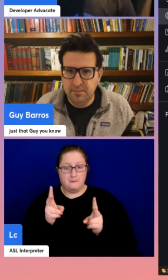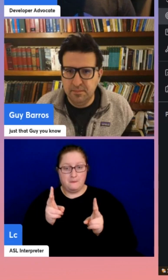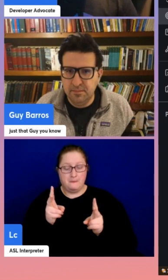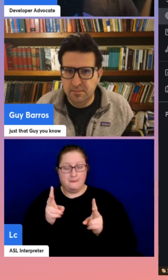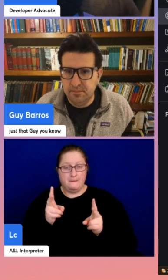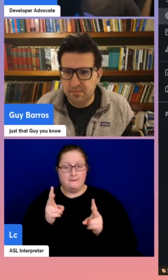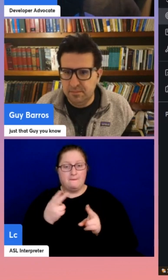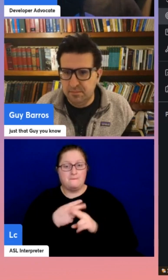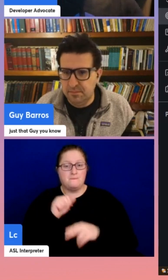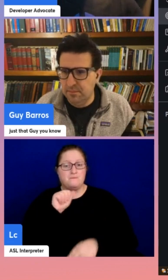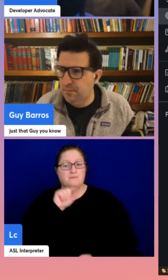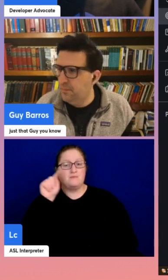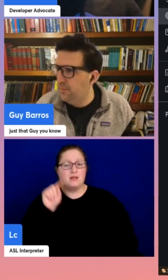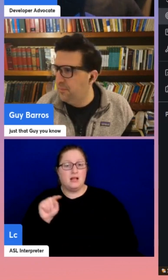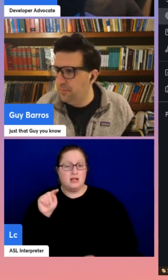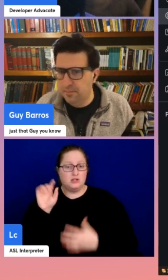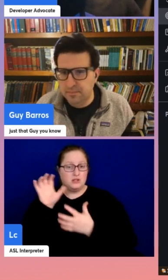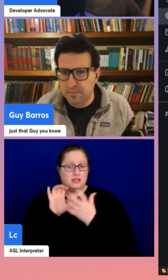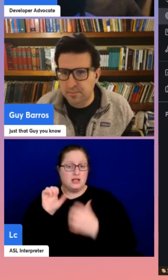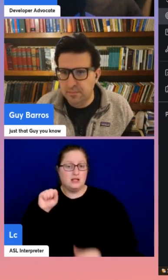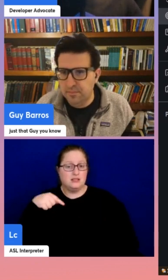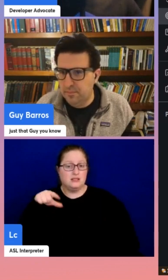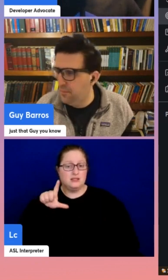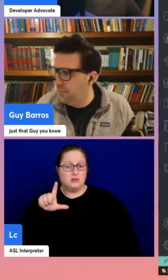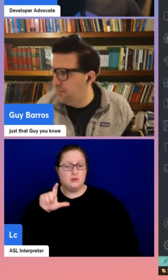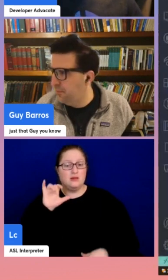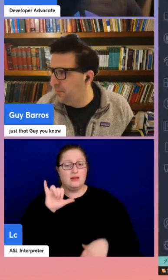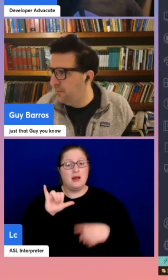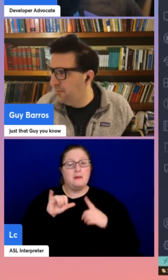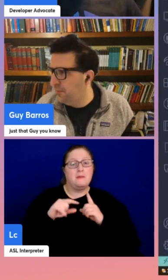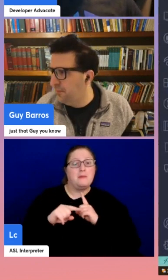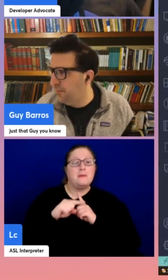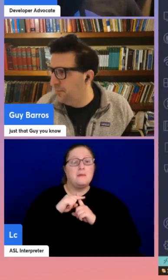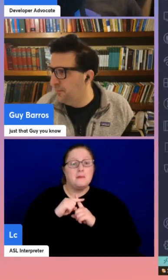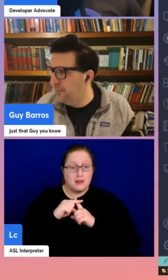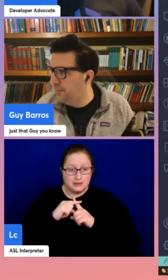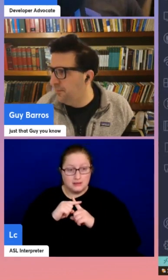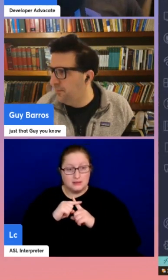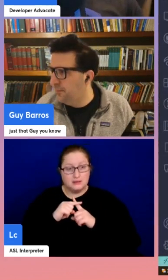using Azure Cloud SQL, so I need that plus